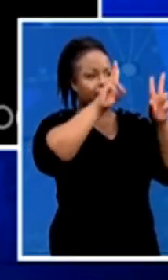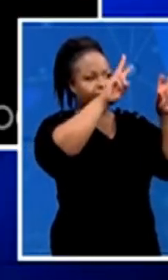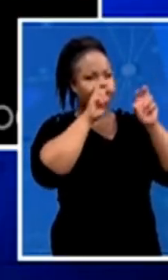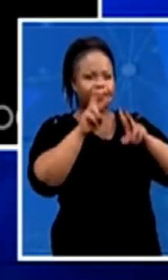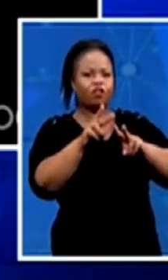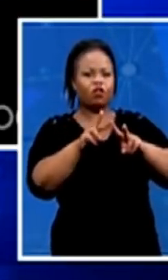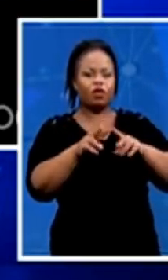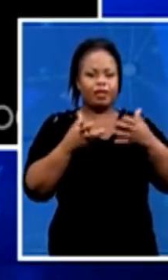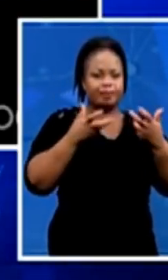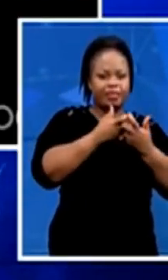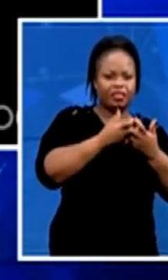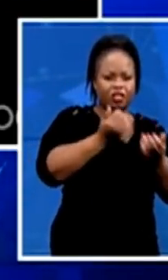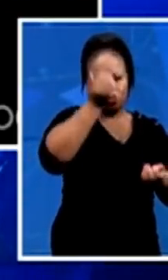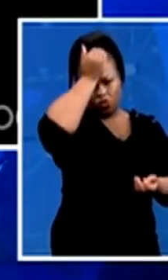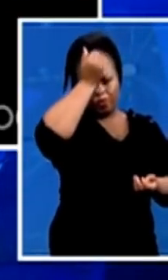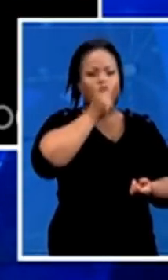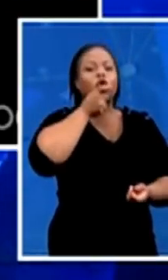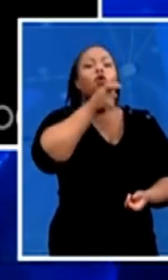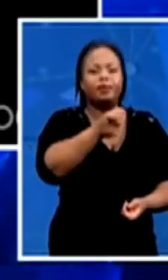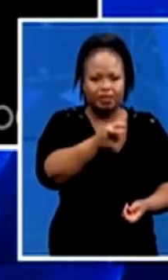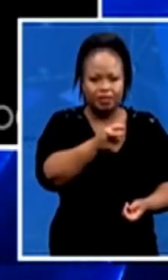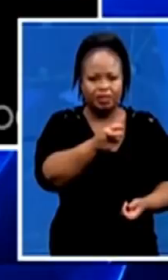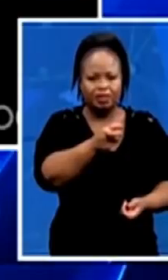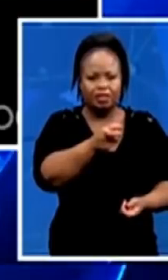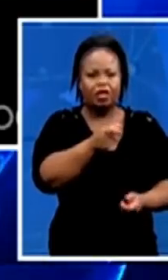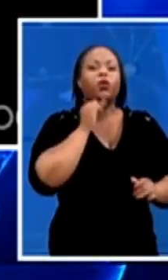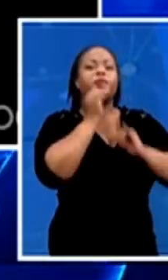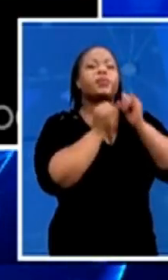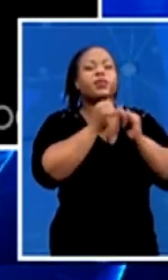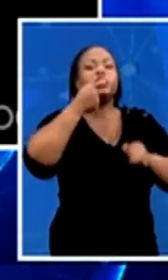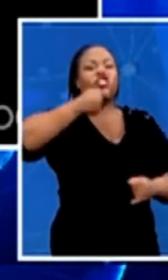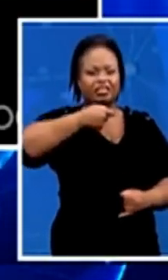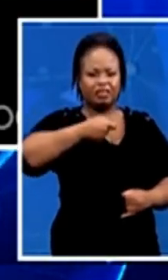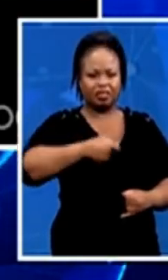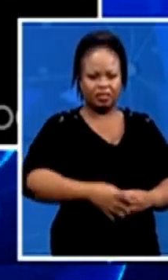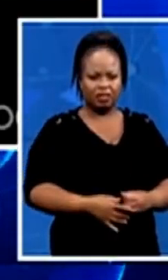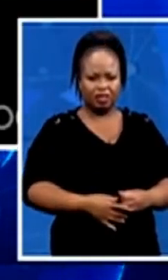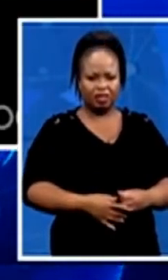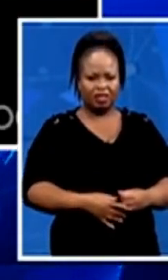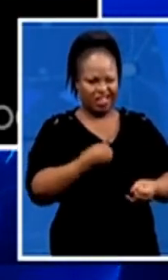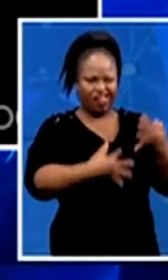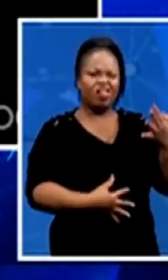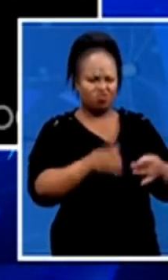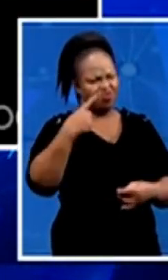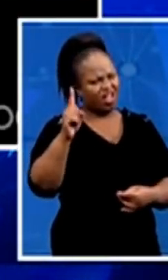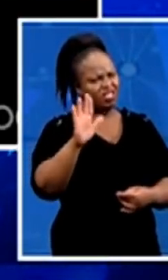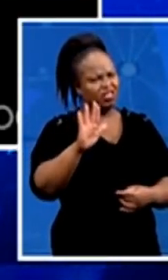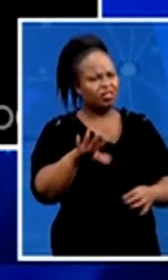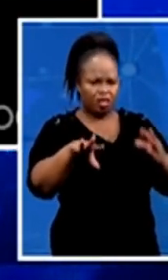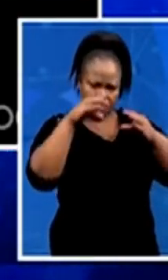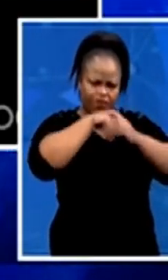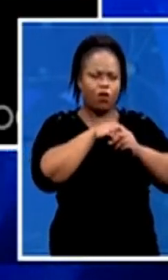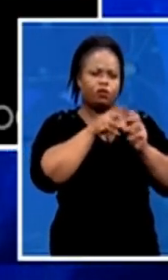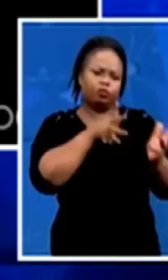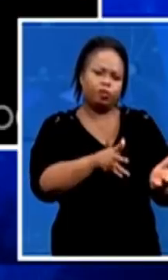Zuma's conduct, his utterances, and so on. You are quite correct on that. But what my brother says is